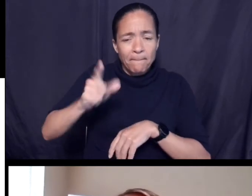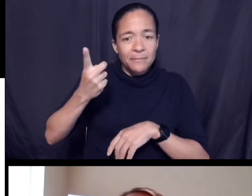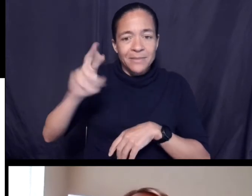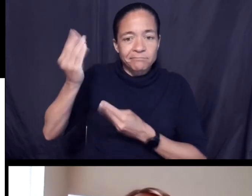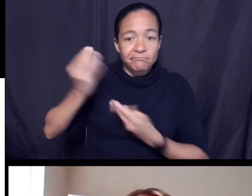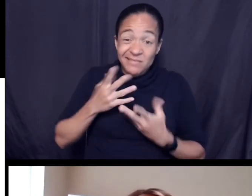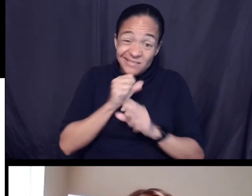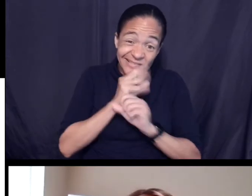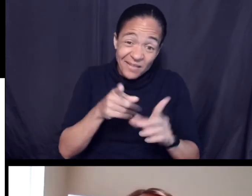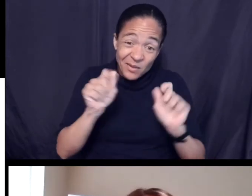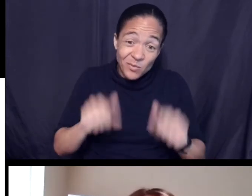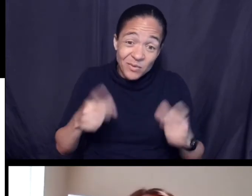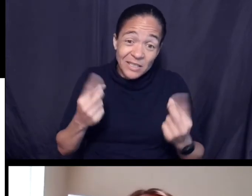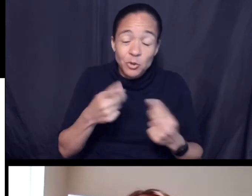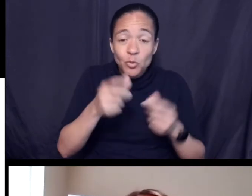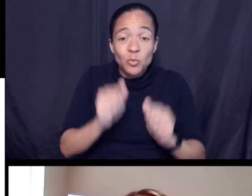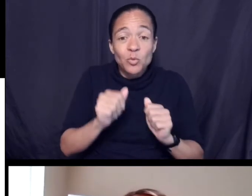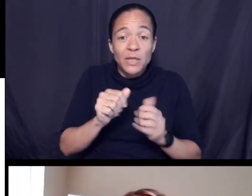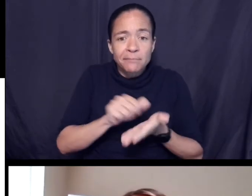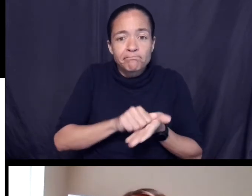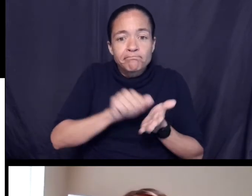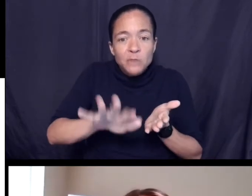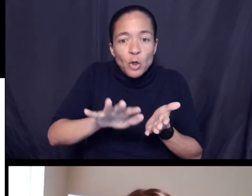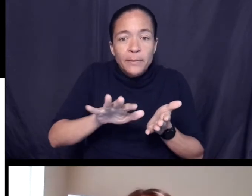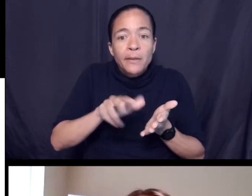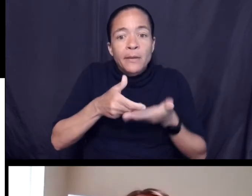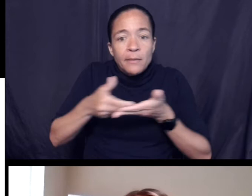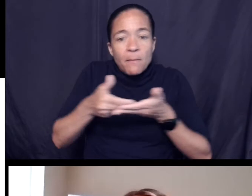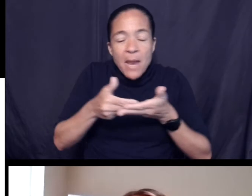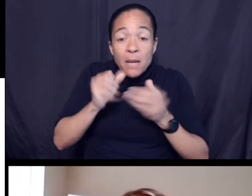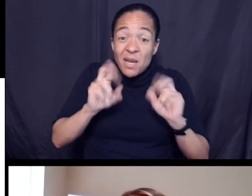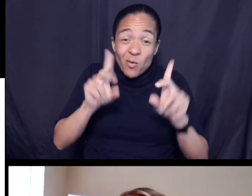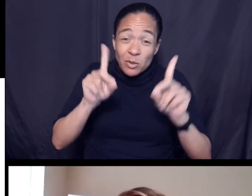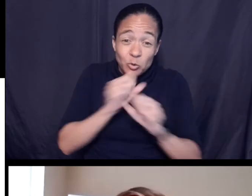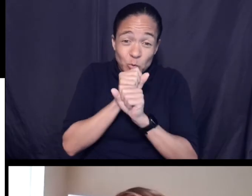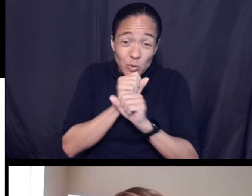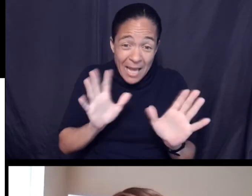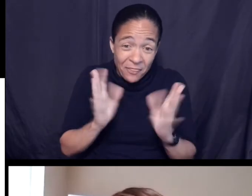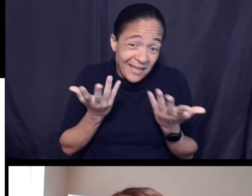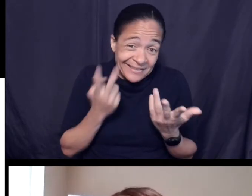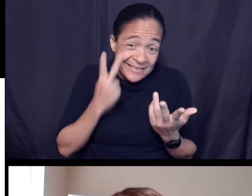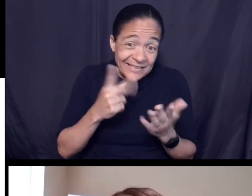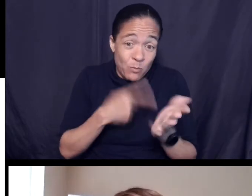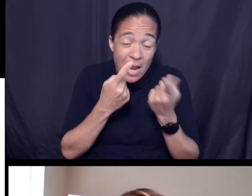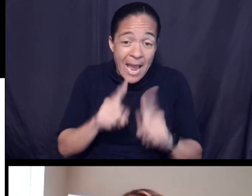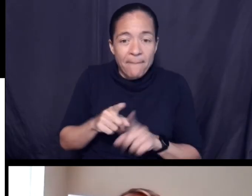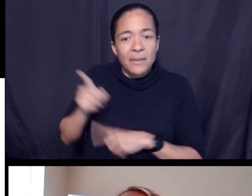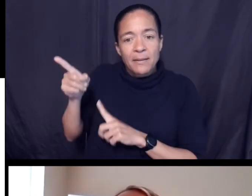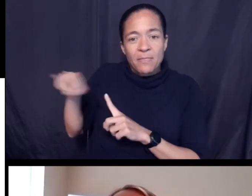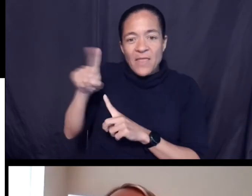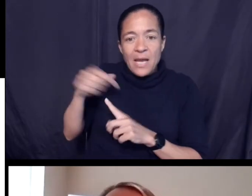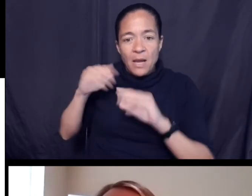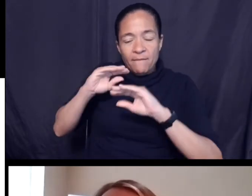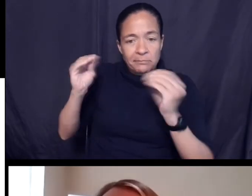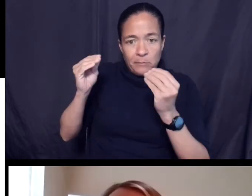said you can terminate the pregnancy or you can do nothing and just see what happens. And they had no way to really predict what